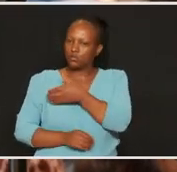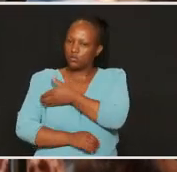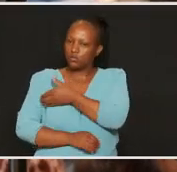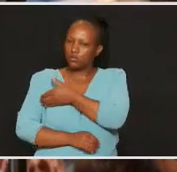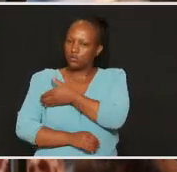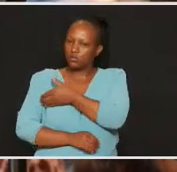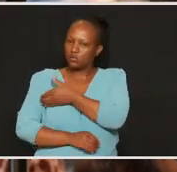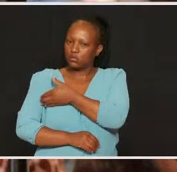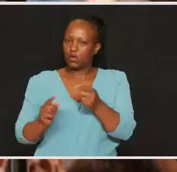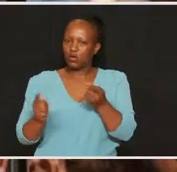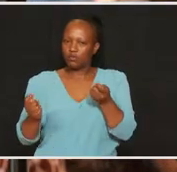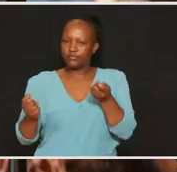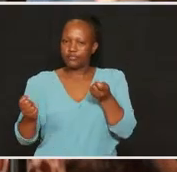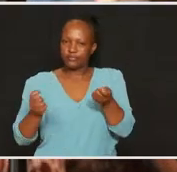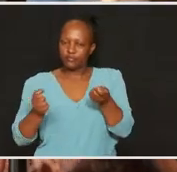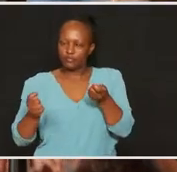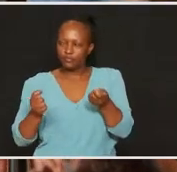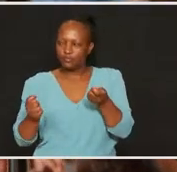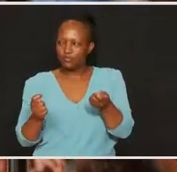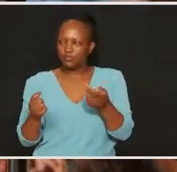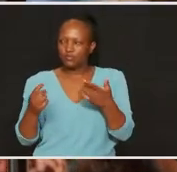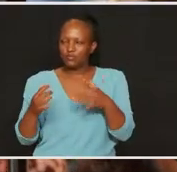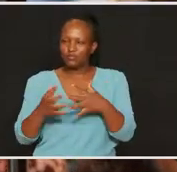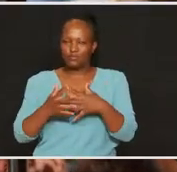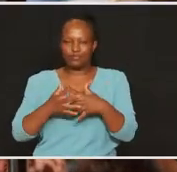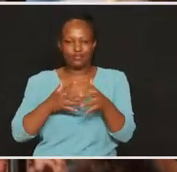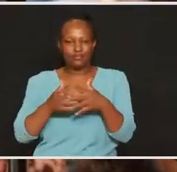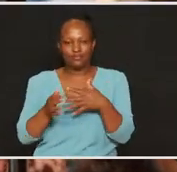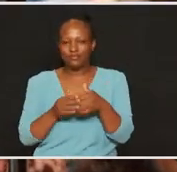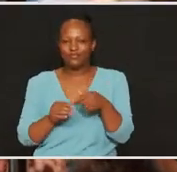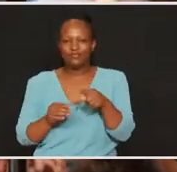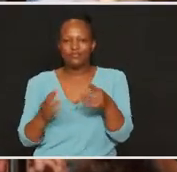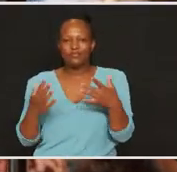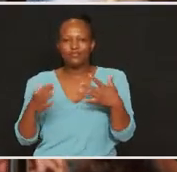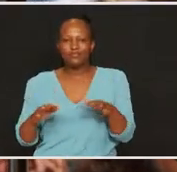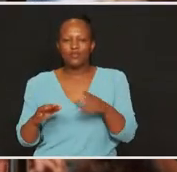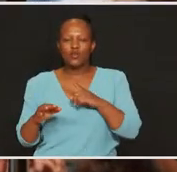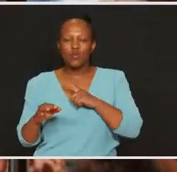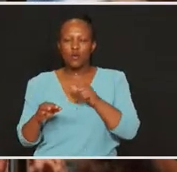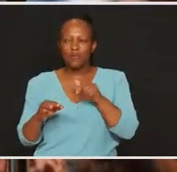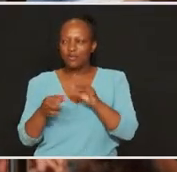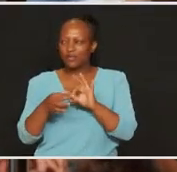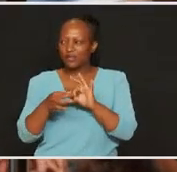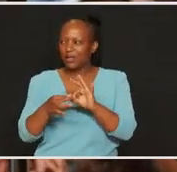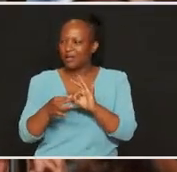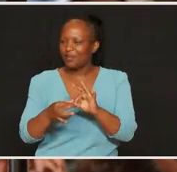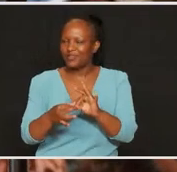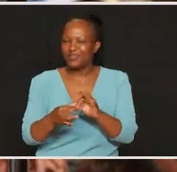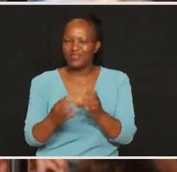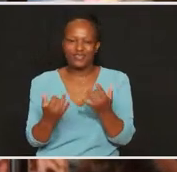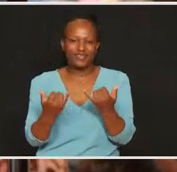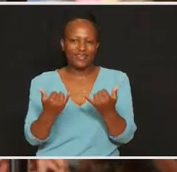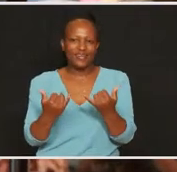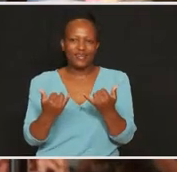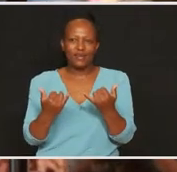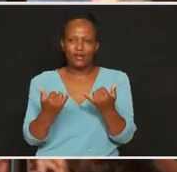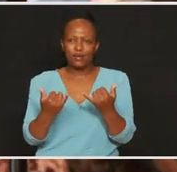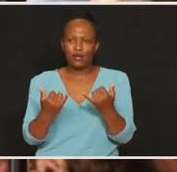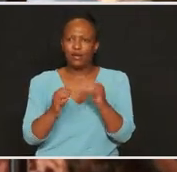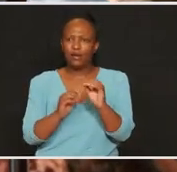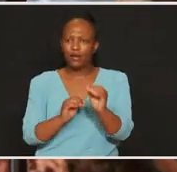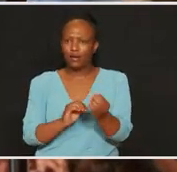or dragonistic but it needs to be transparent we need to have a mutual symbiotic relation where rudimentary